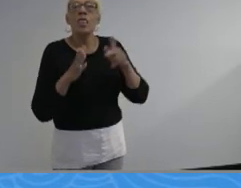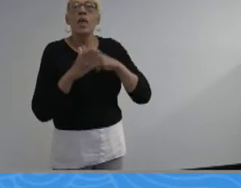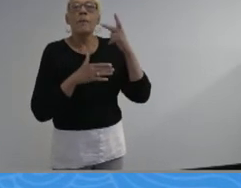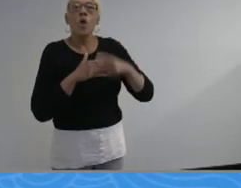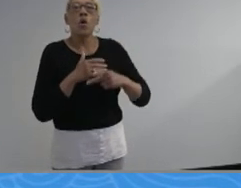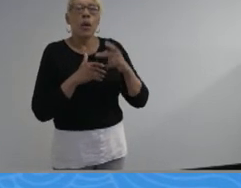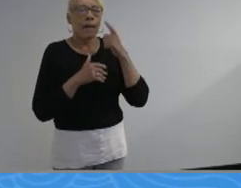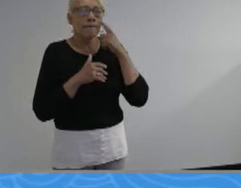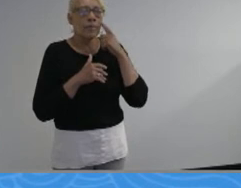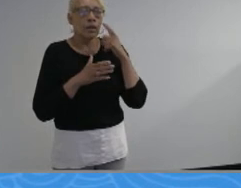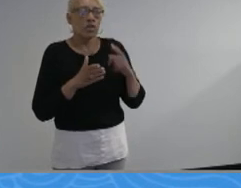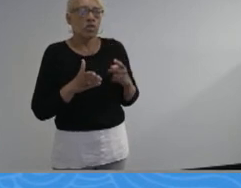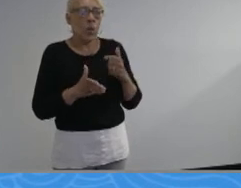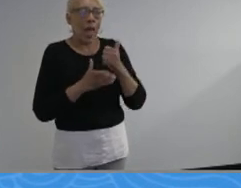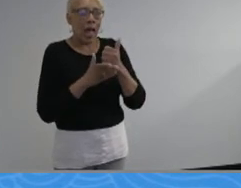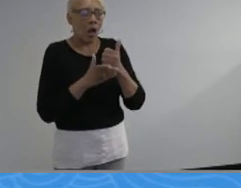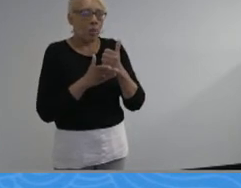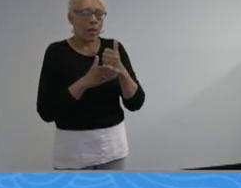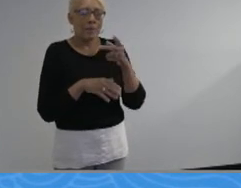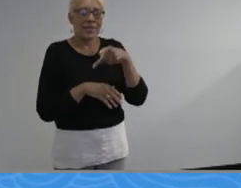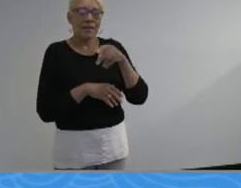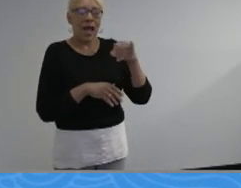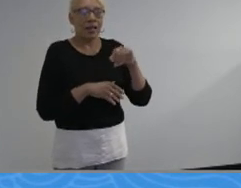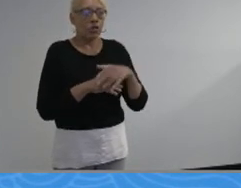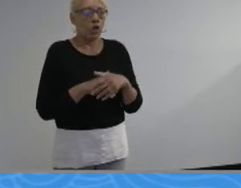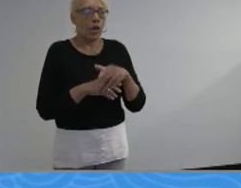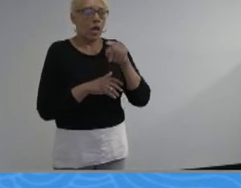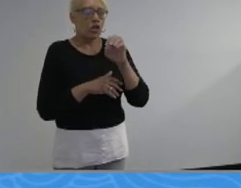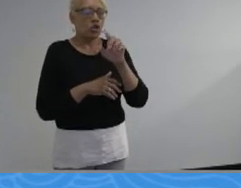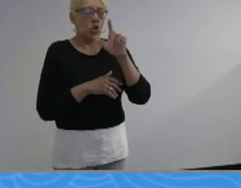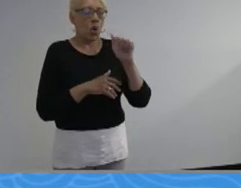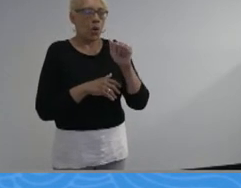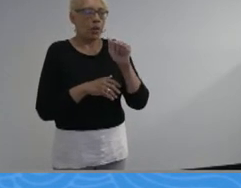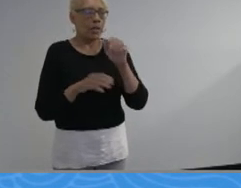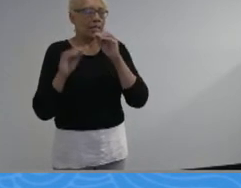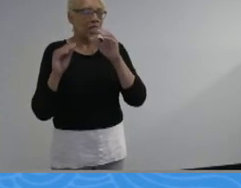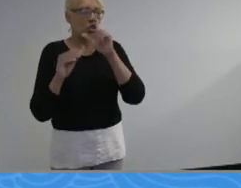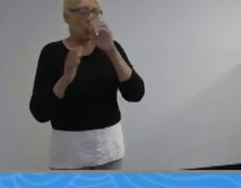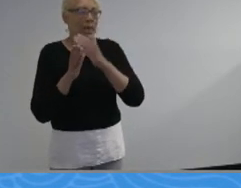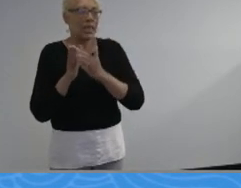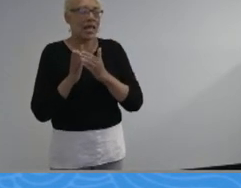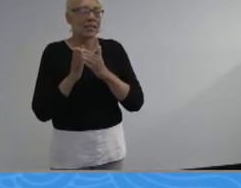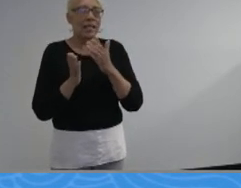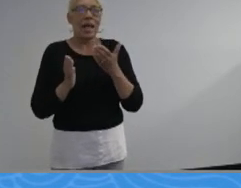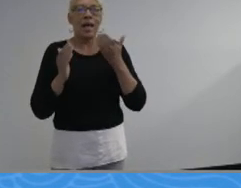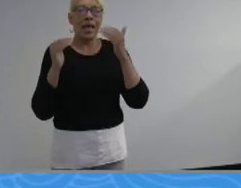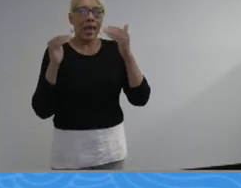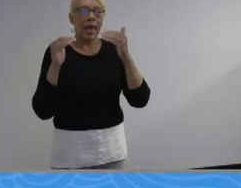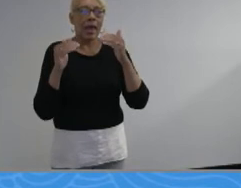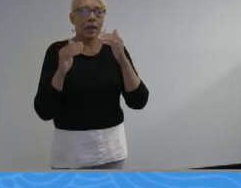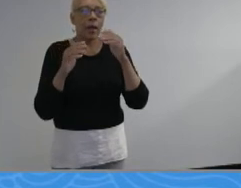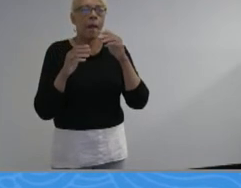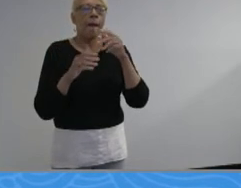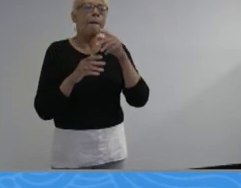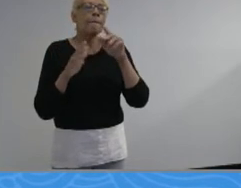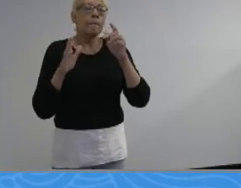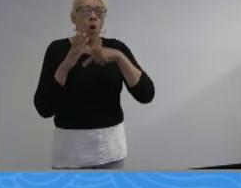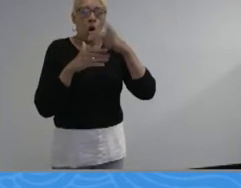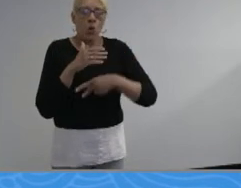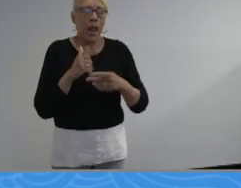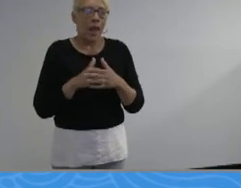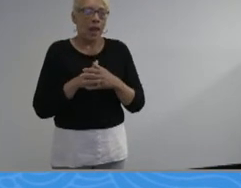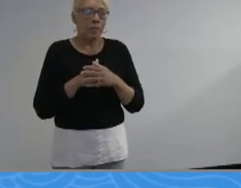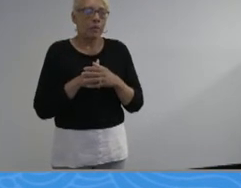program to help the Pacific Islander, they call TOLA, Teeth One Lesson Ahead Pilot Program, target traditionally